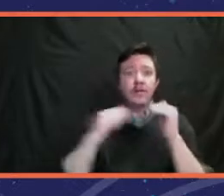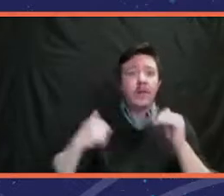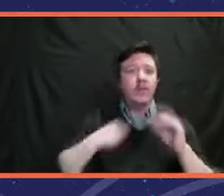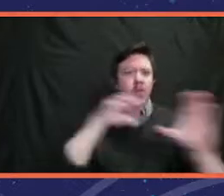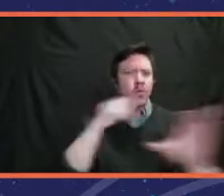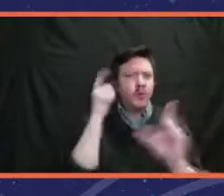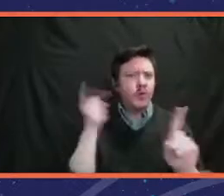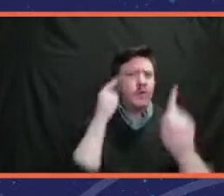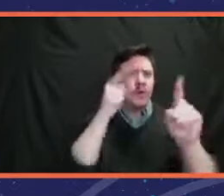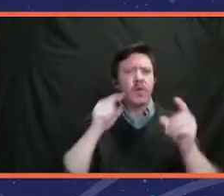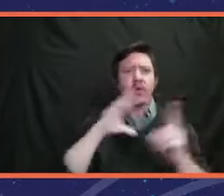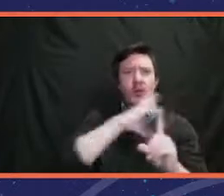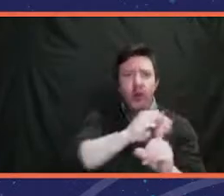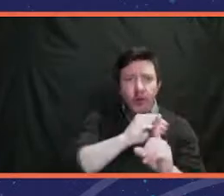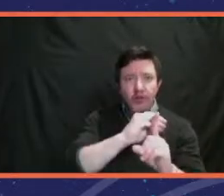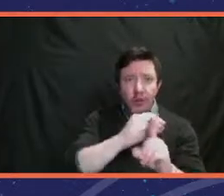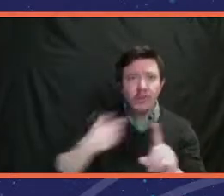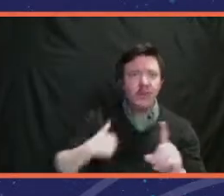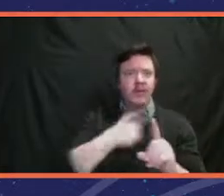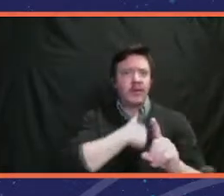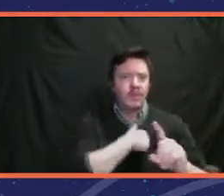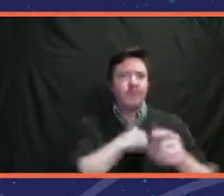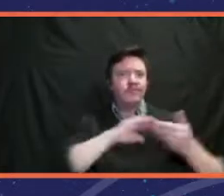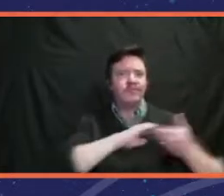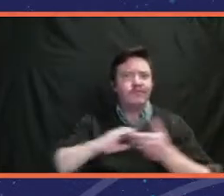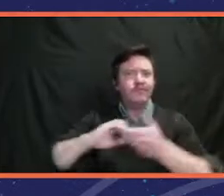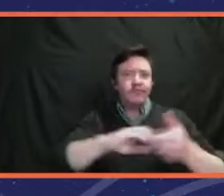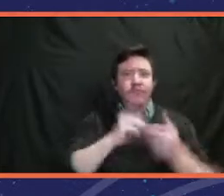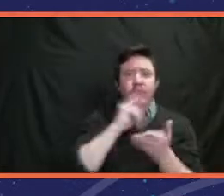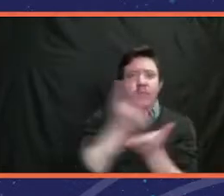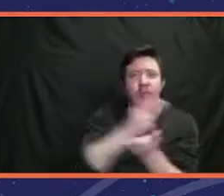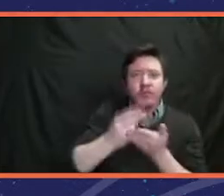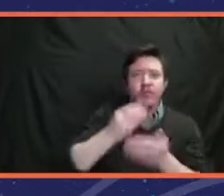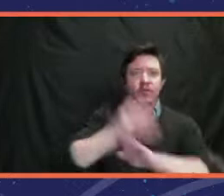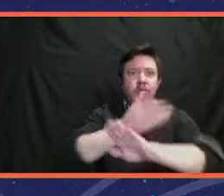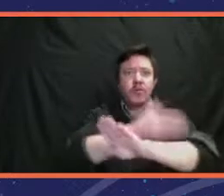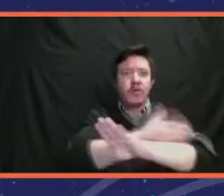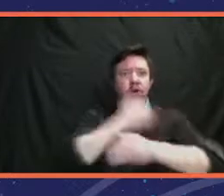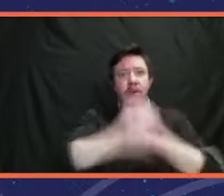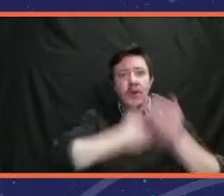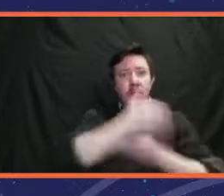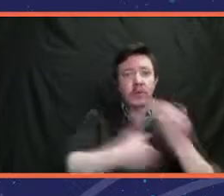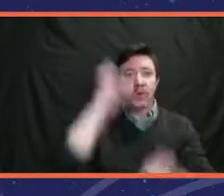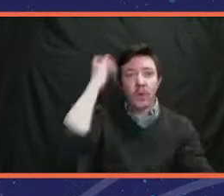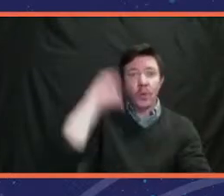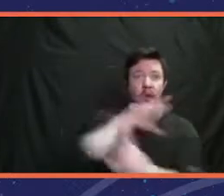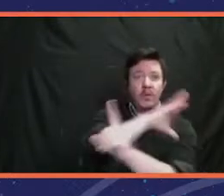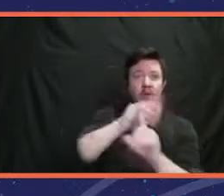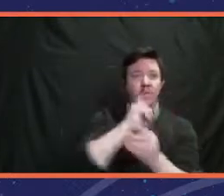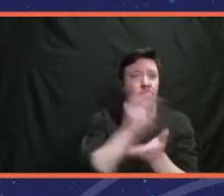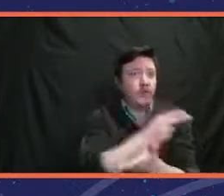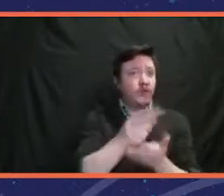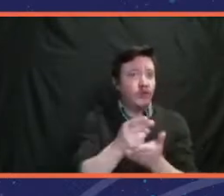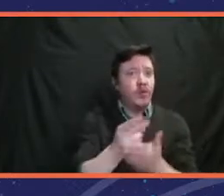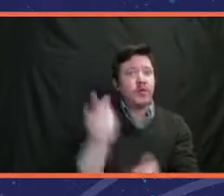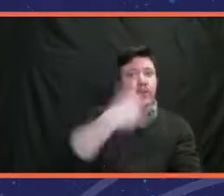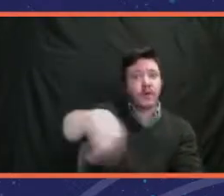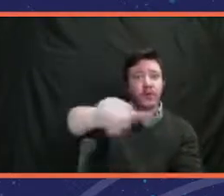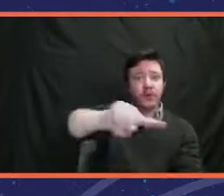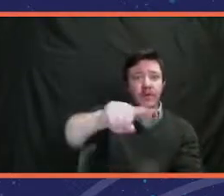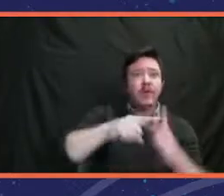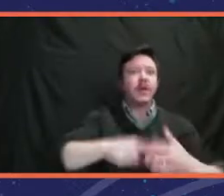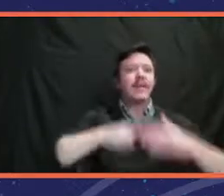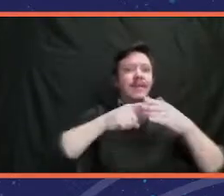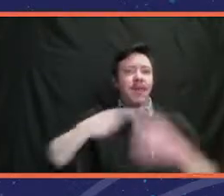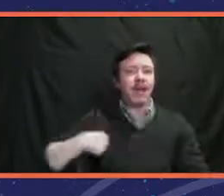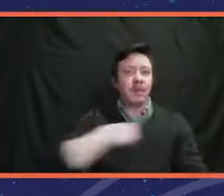truth to make progressive progress. Because the culture, it's true, and the culture is you. Yes, it begins with us, but before we change the world, we have to earn its